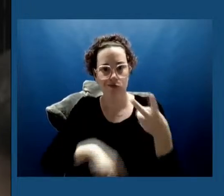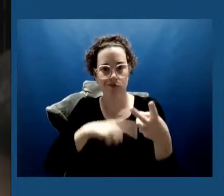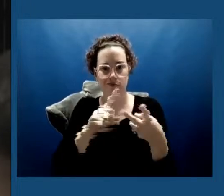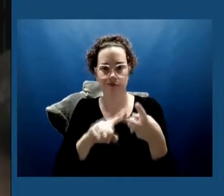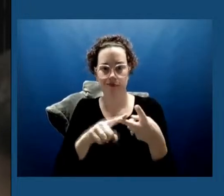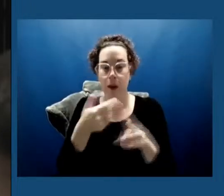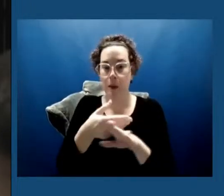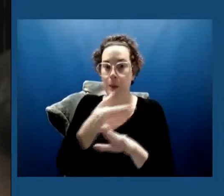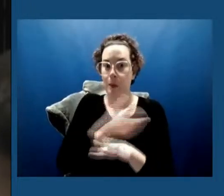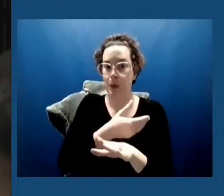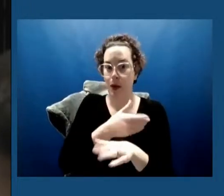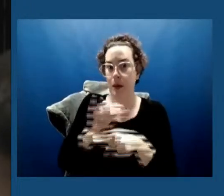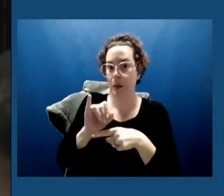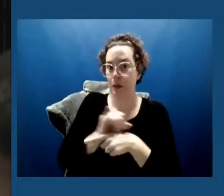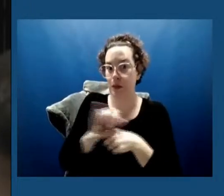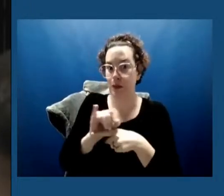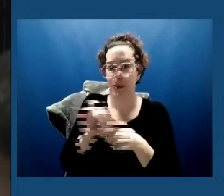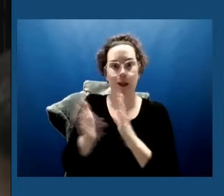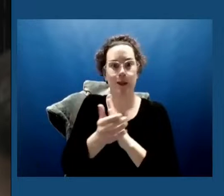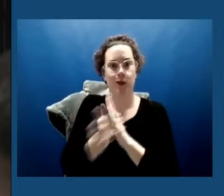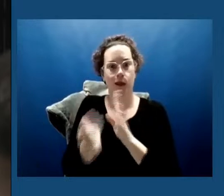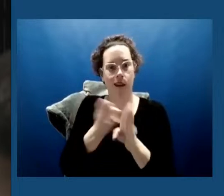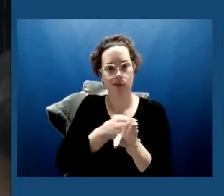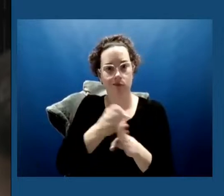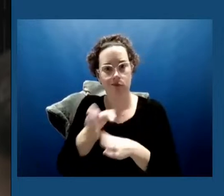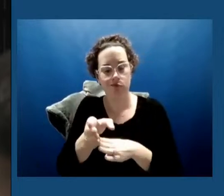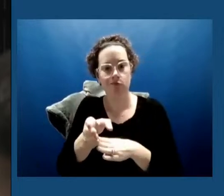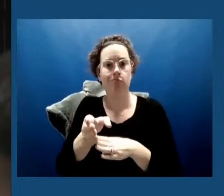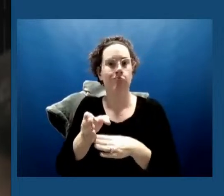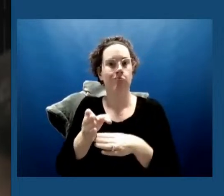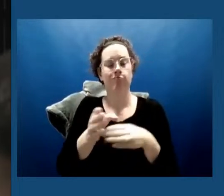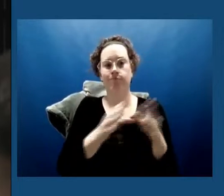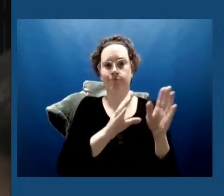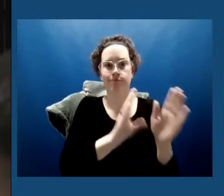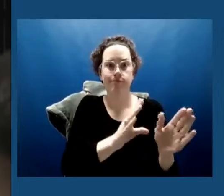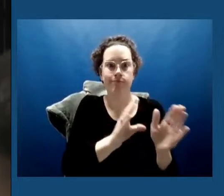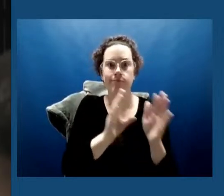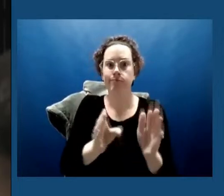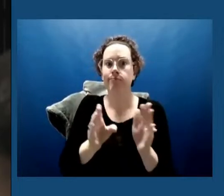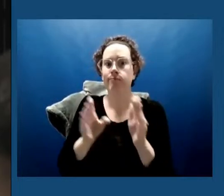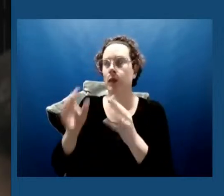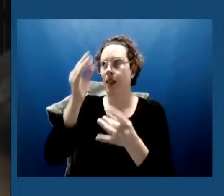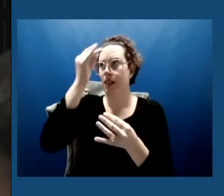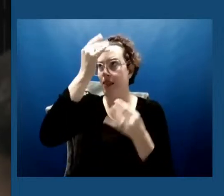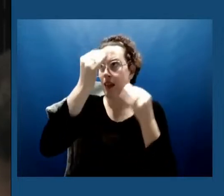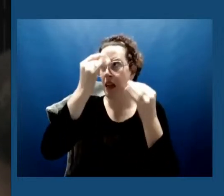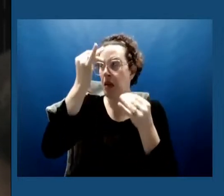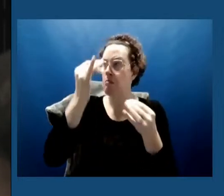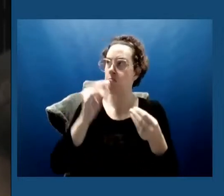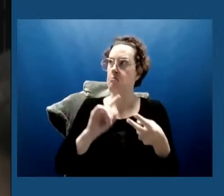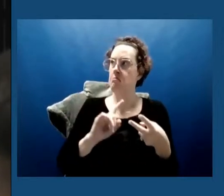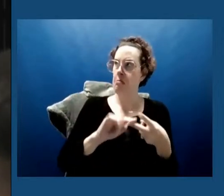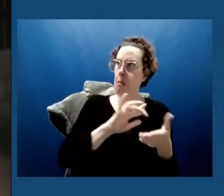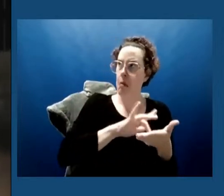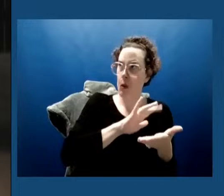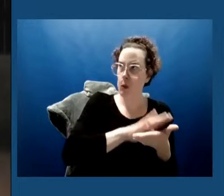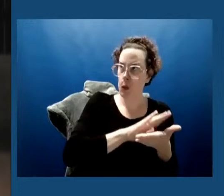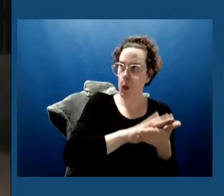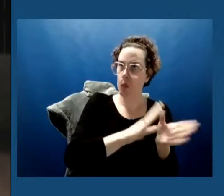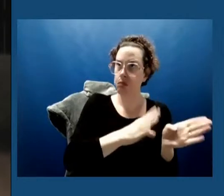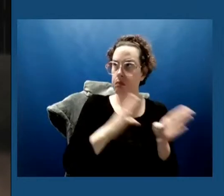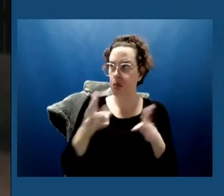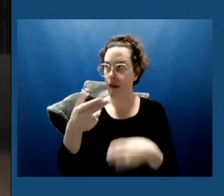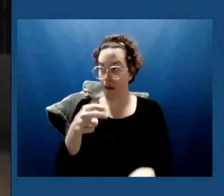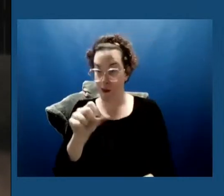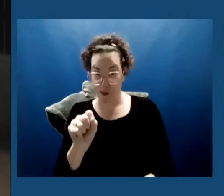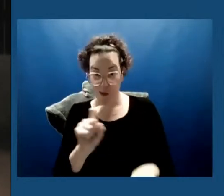pre-apprenticeship trades pathway. And we start thinking about junior high school and high school as the different